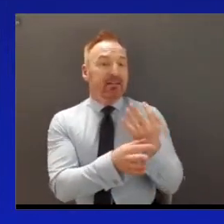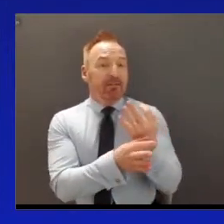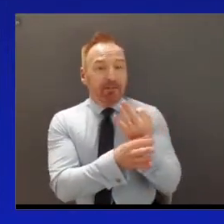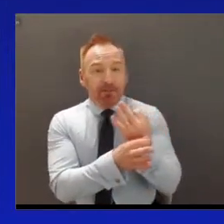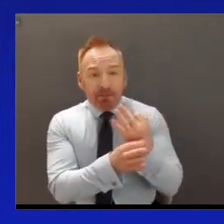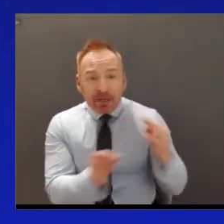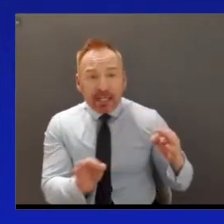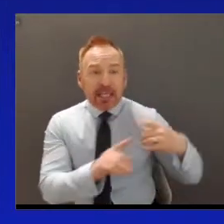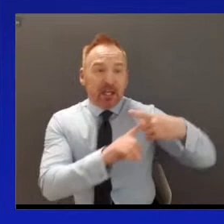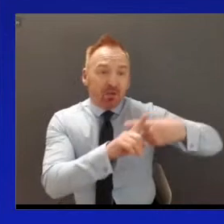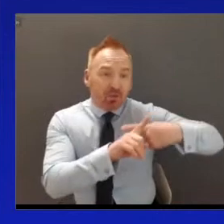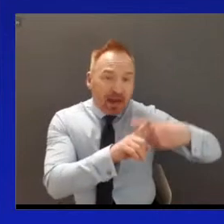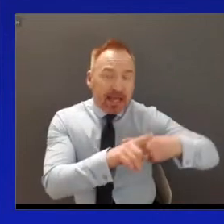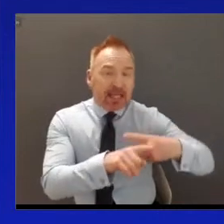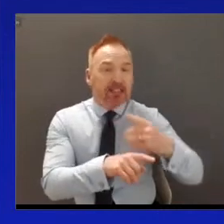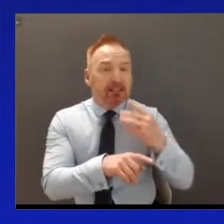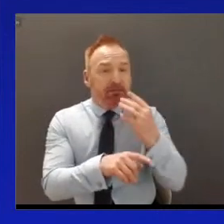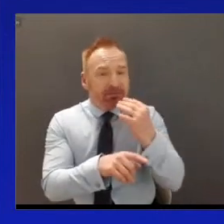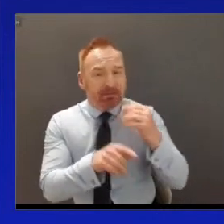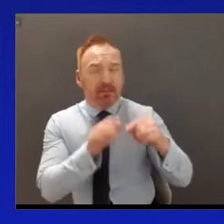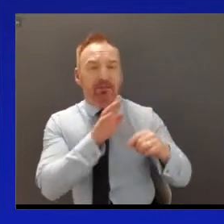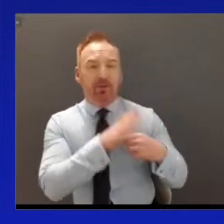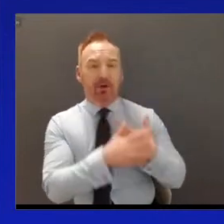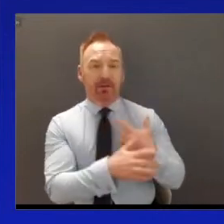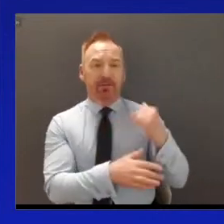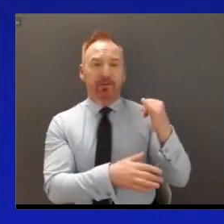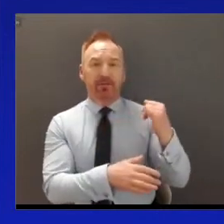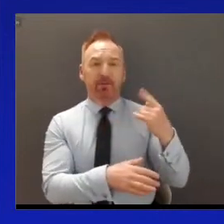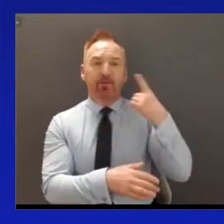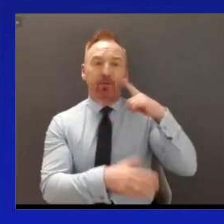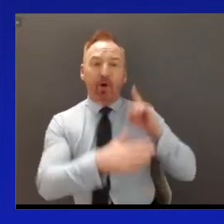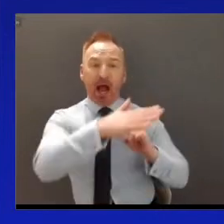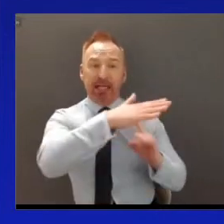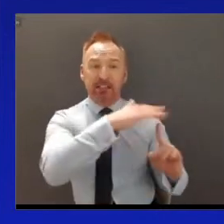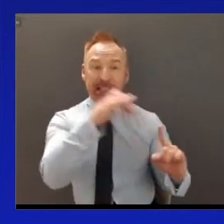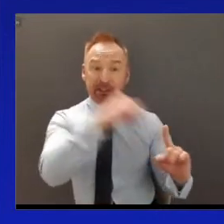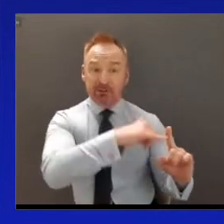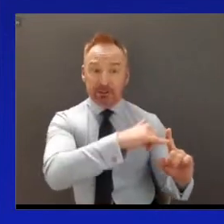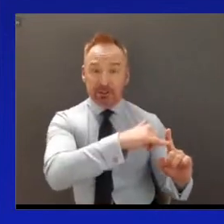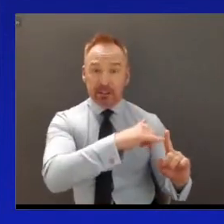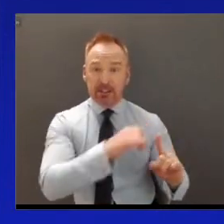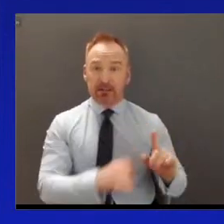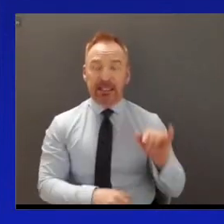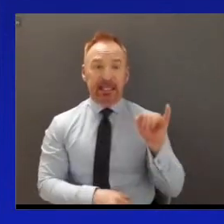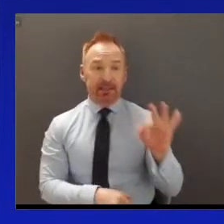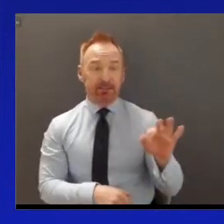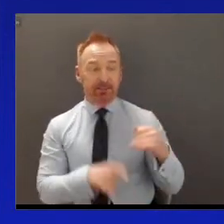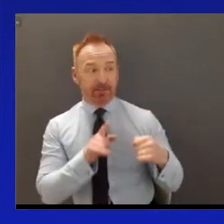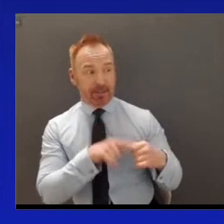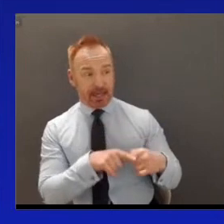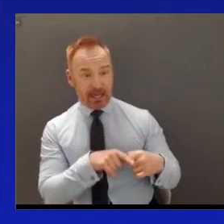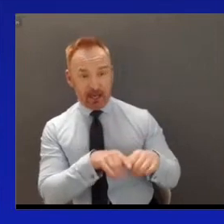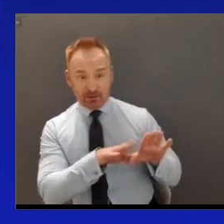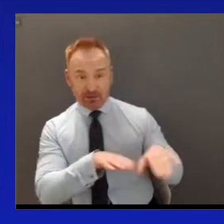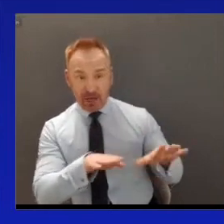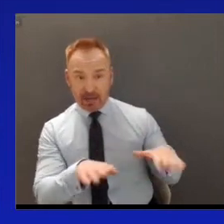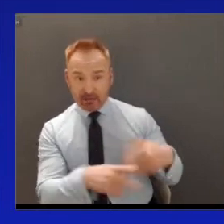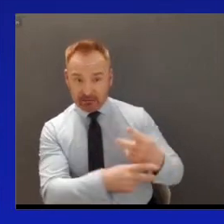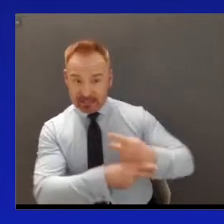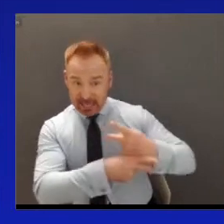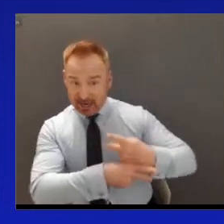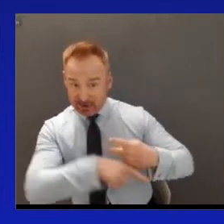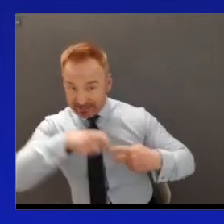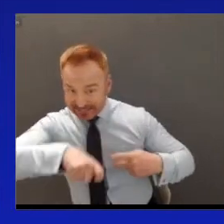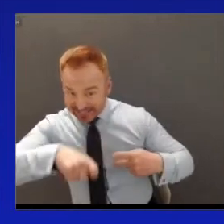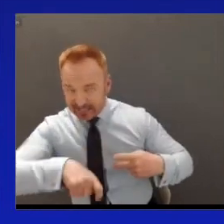self-isolation, but there are even barriers for people to use that center if they still need to provide childcare, etc. So there